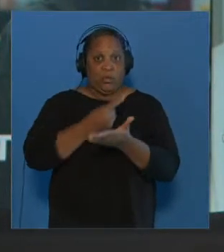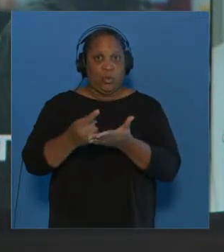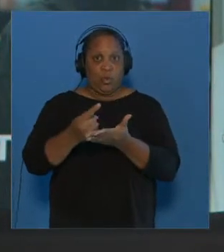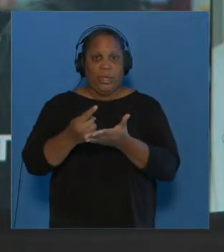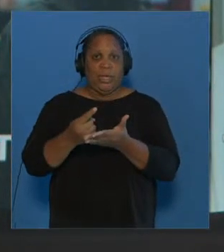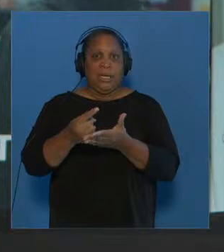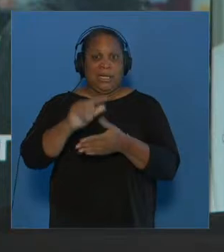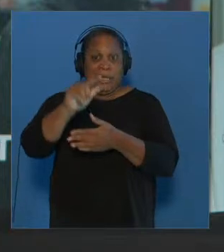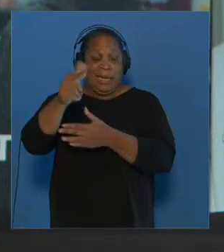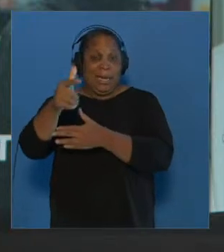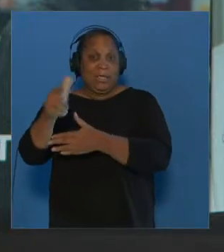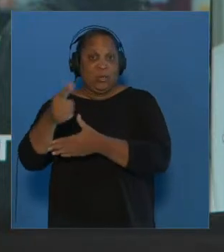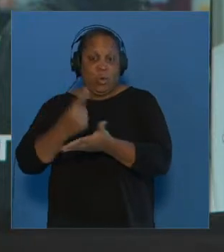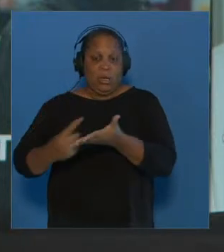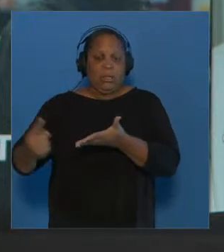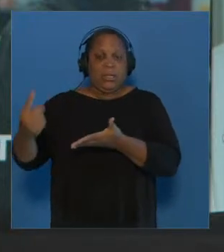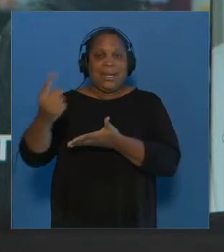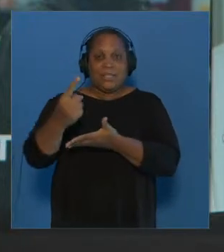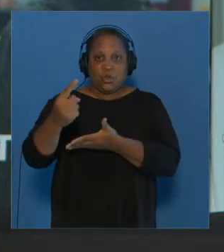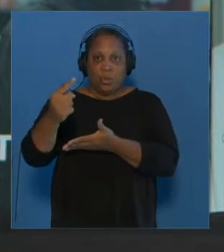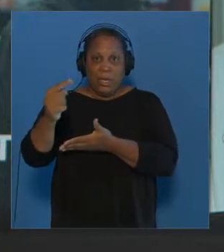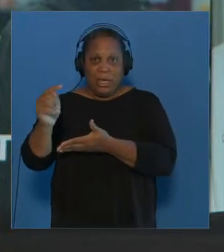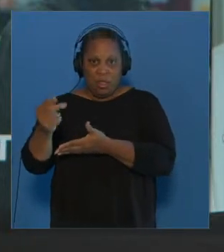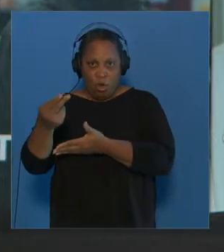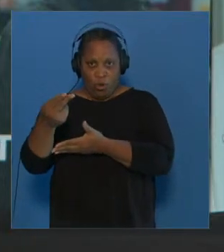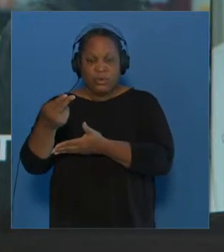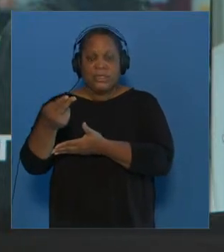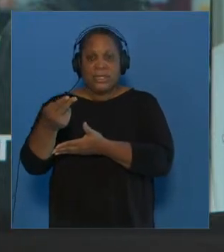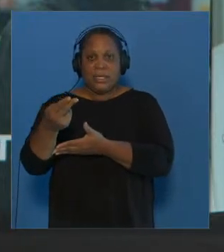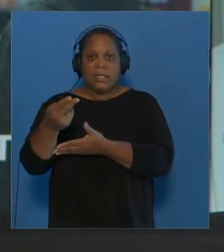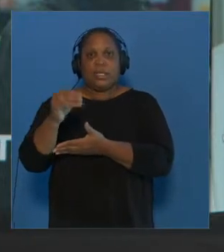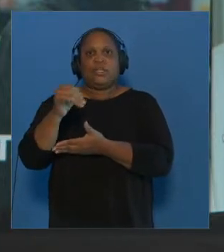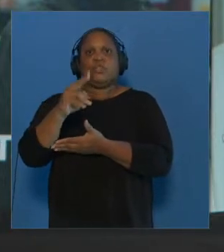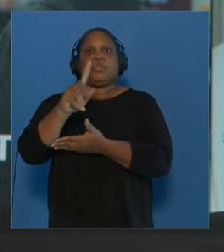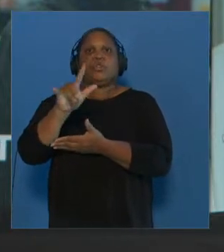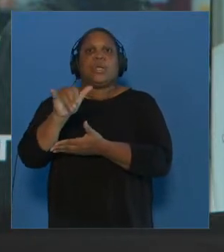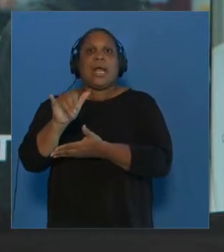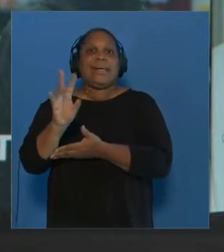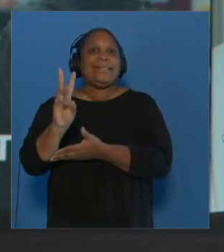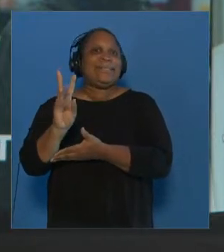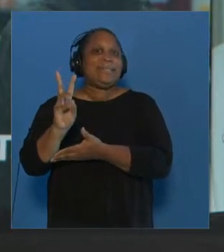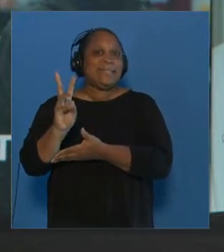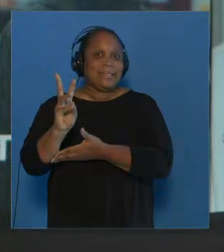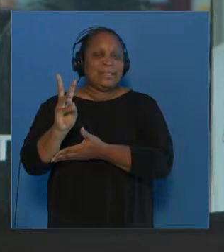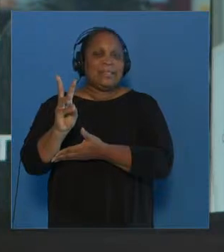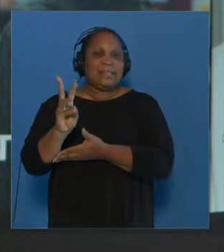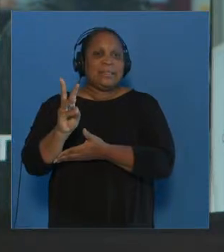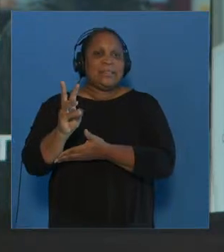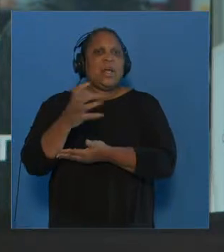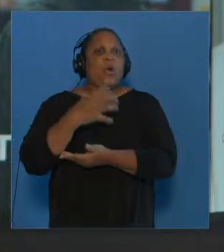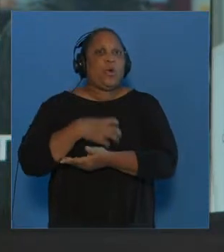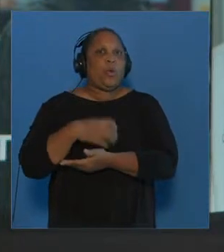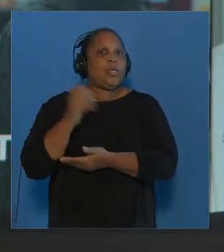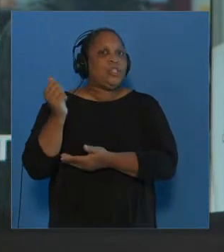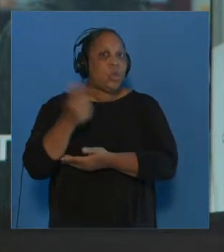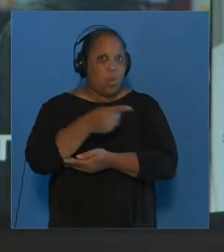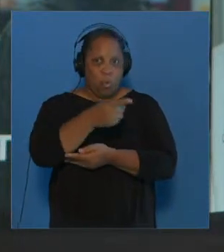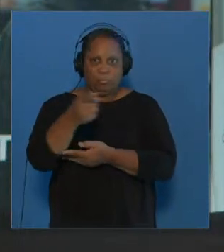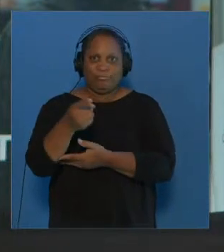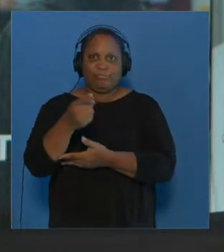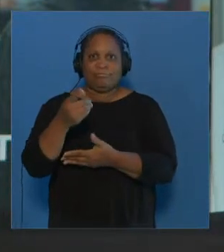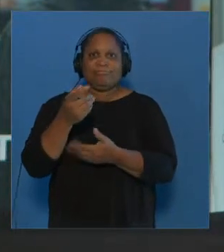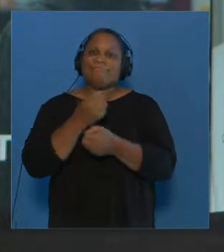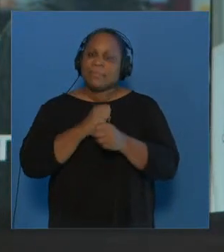press conference will be next week, Thursday, July 16th. I wish everyone to have a